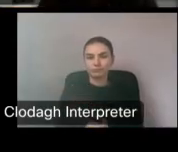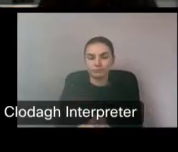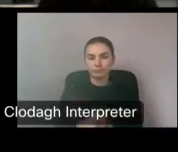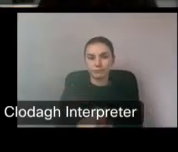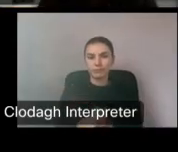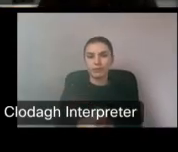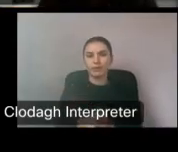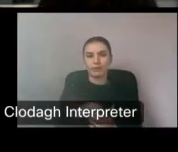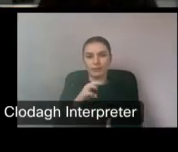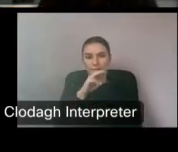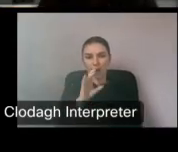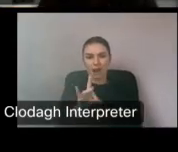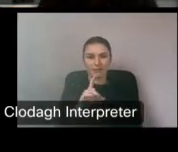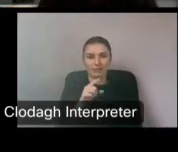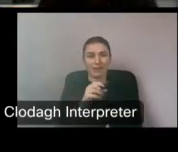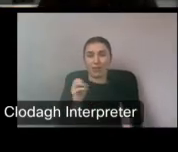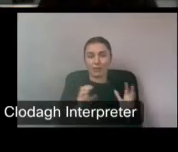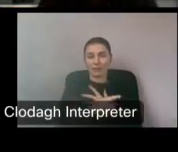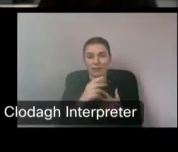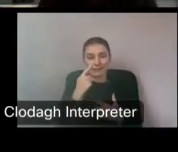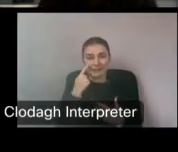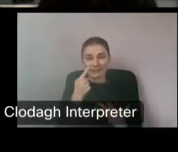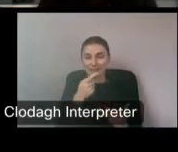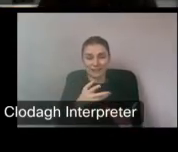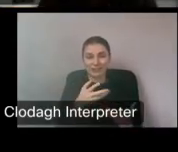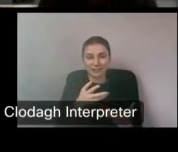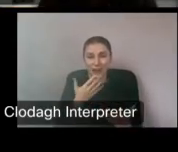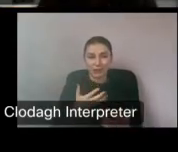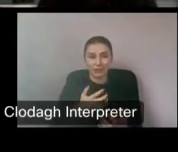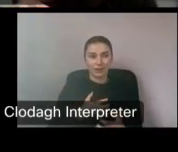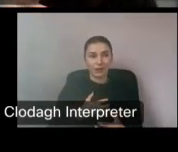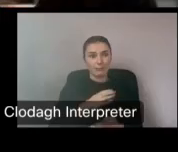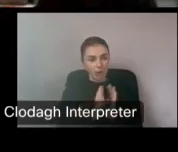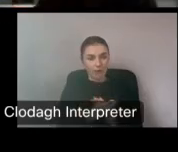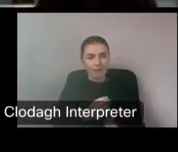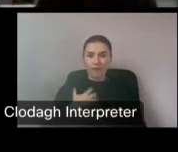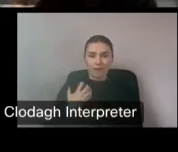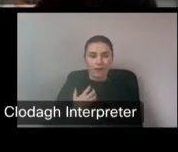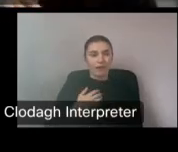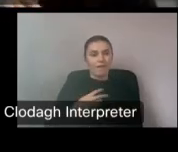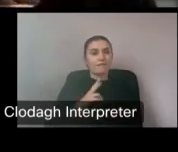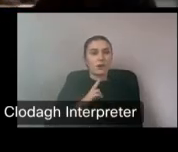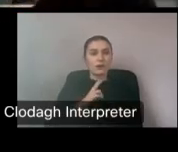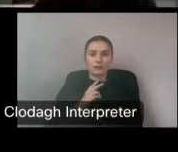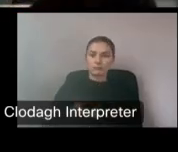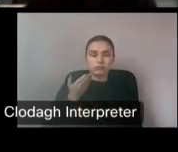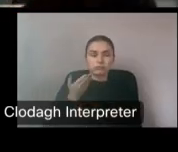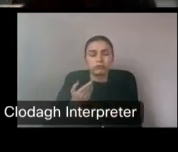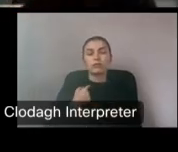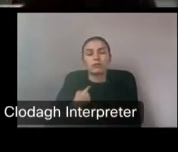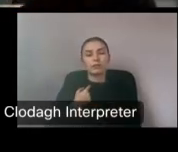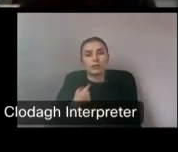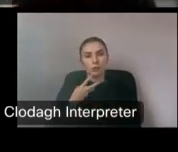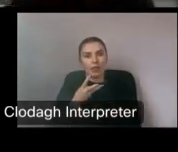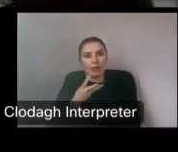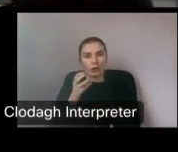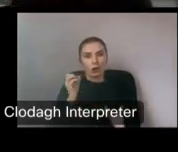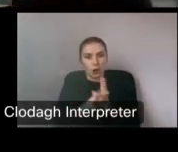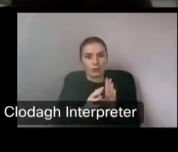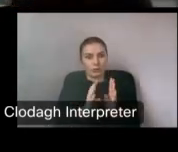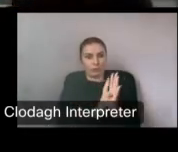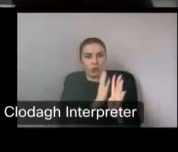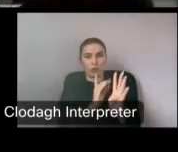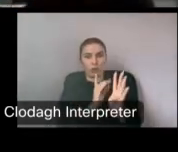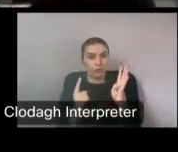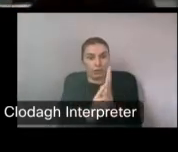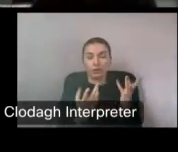Mark, you're losing it. I can see you're raising your voice. You're going to lose your place in the queue. They trust you, so they will listen to you. And we go out for a